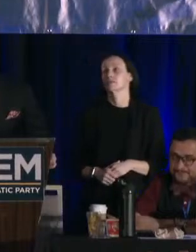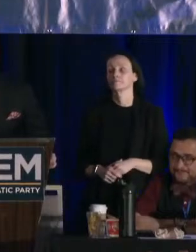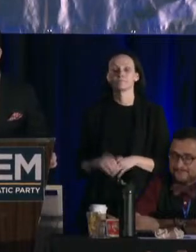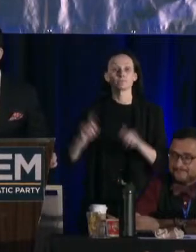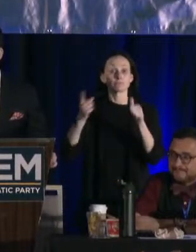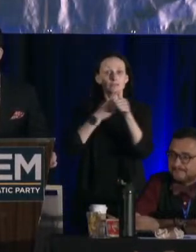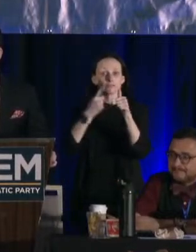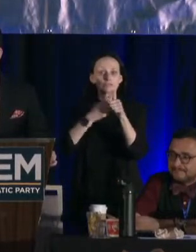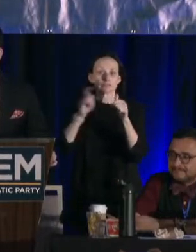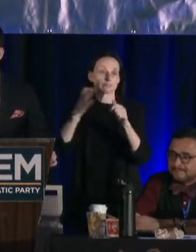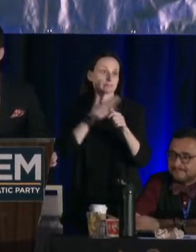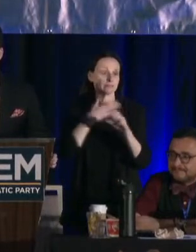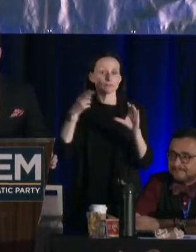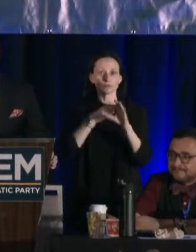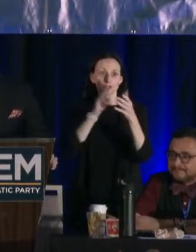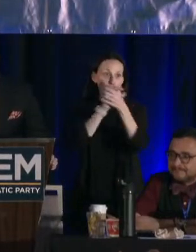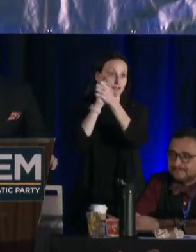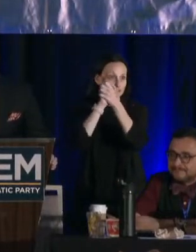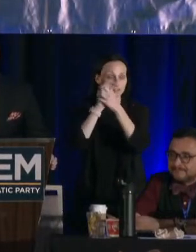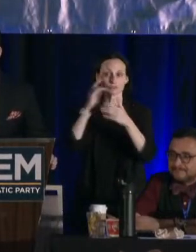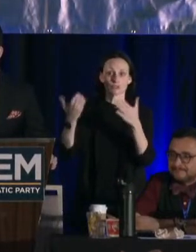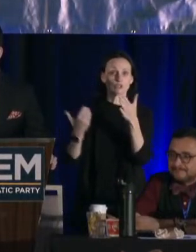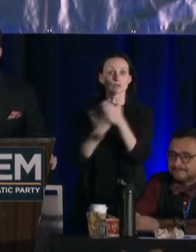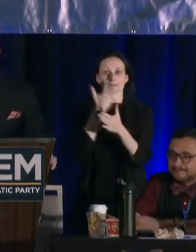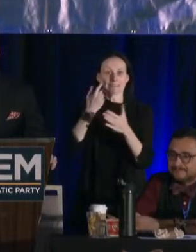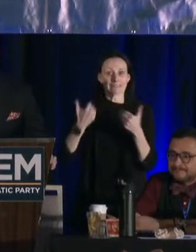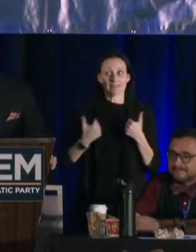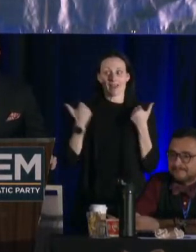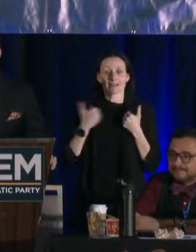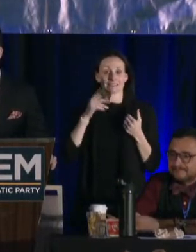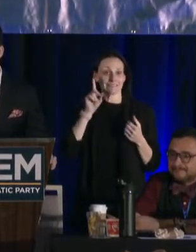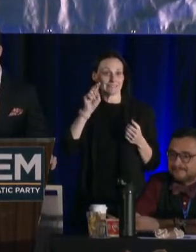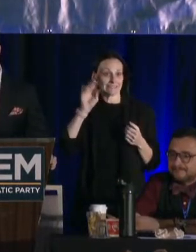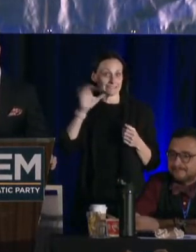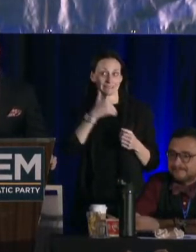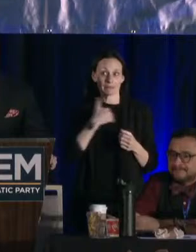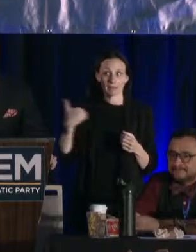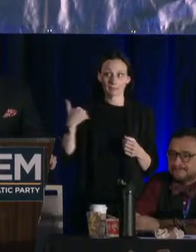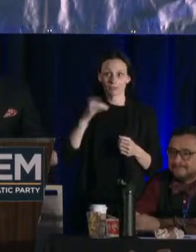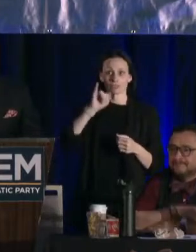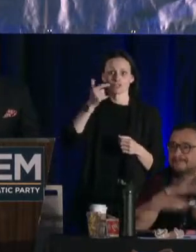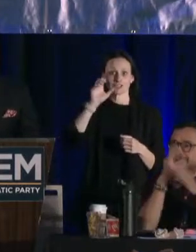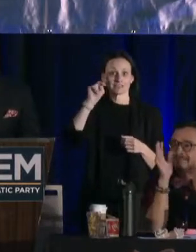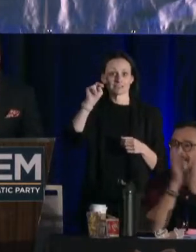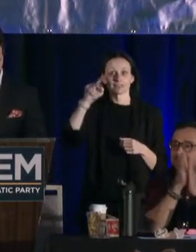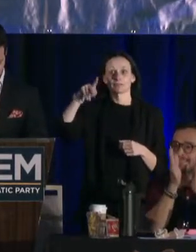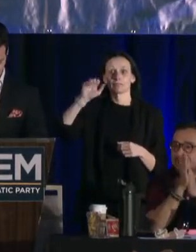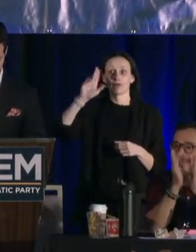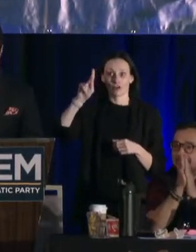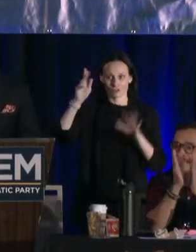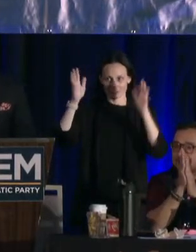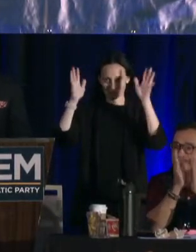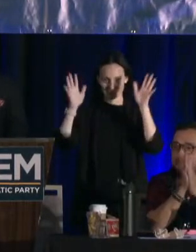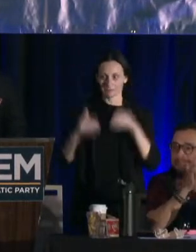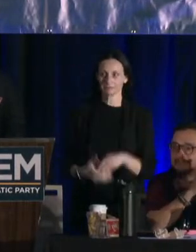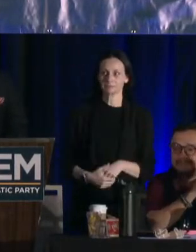First of all, please join me in congratulating our newest young DNC member, Mr. Jason Park.